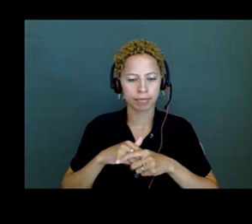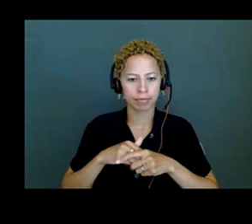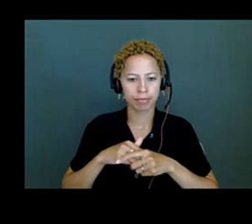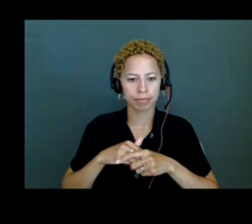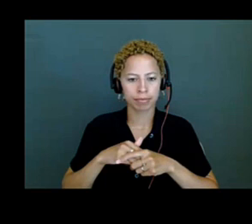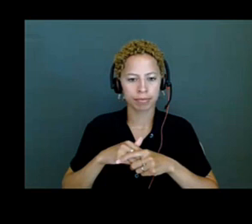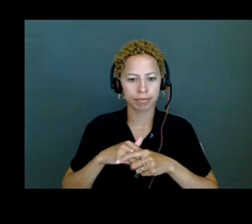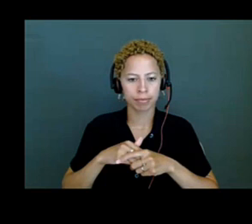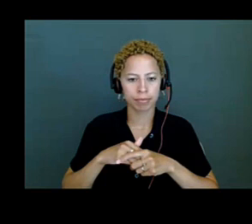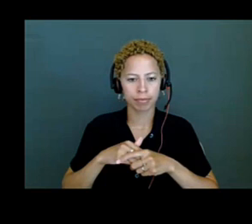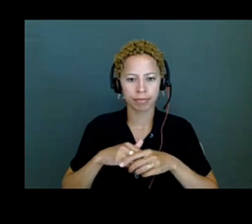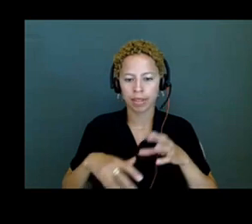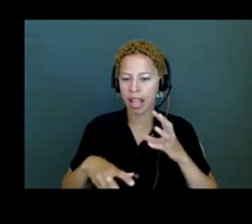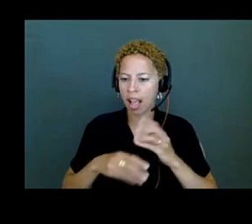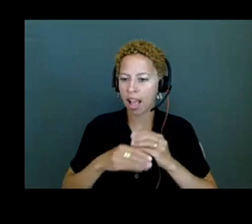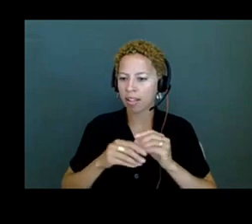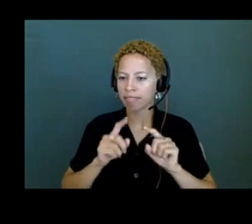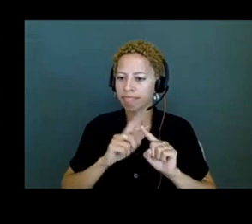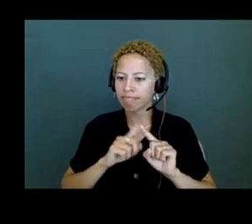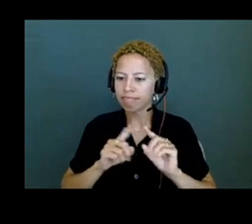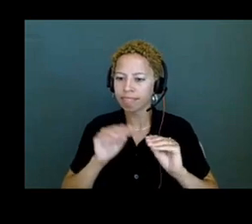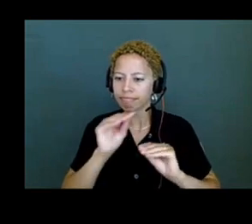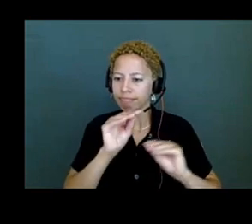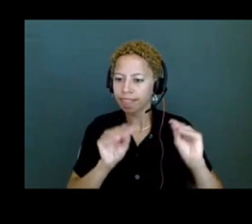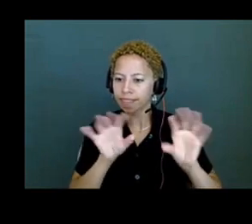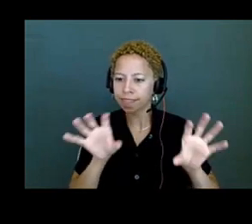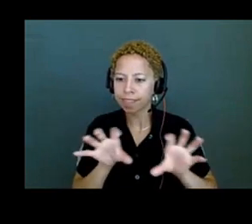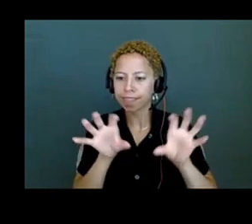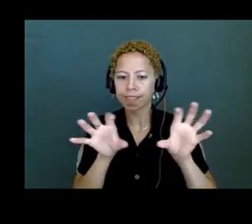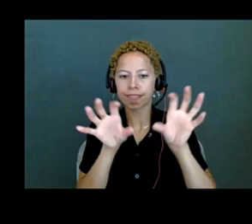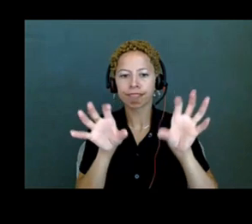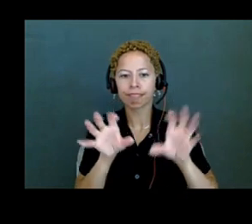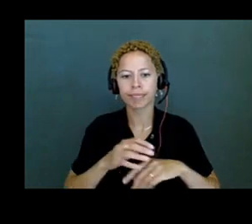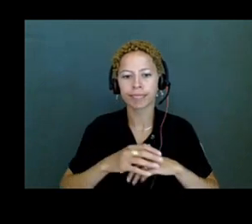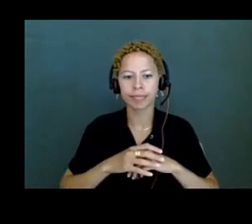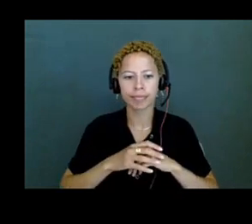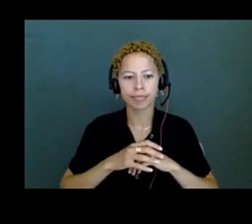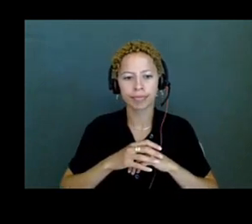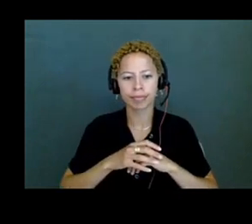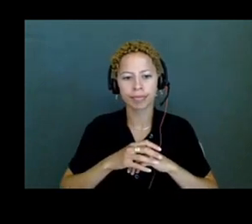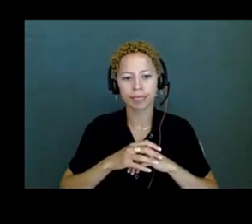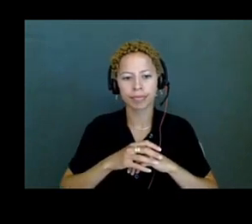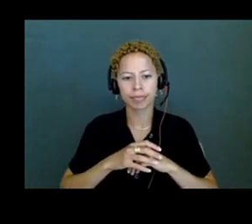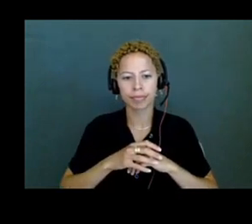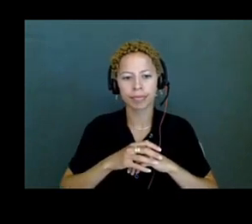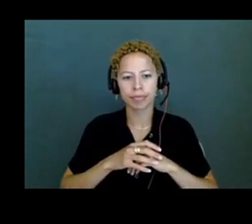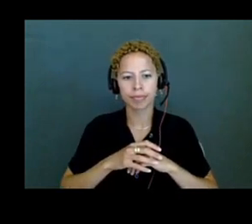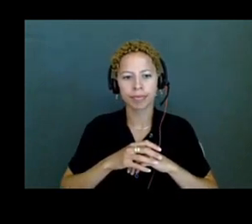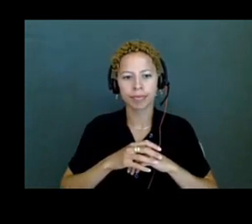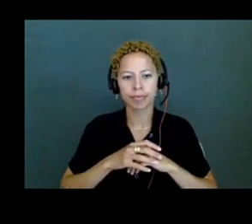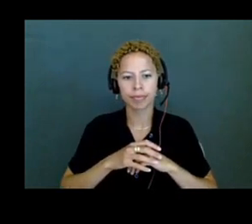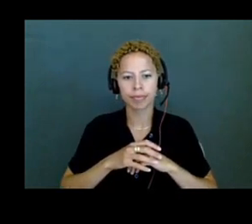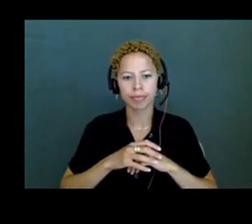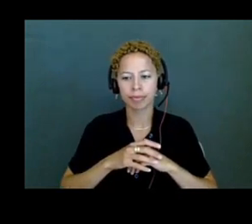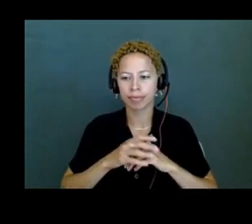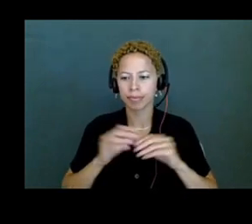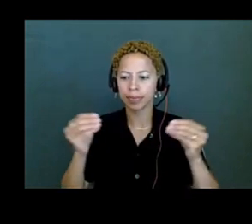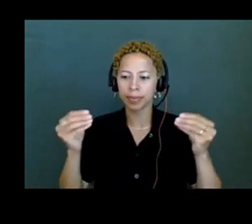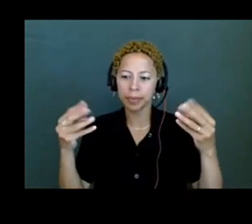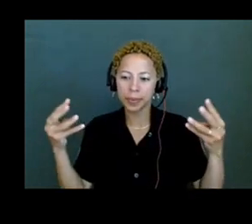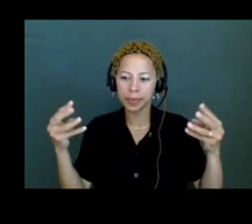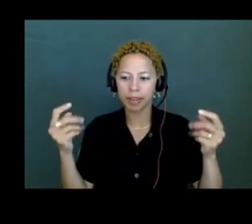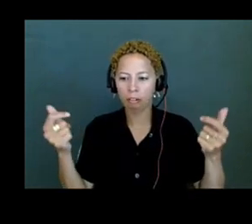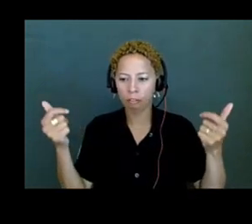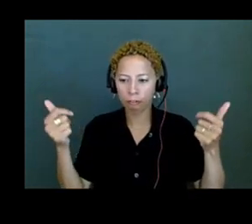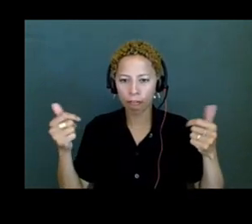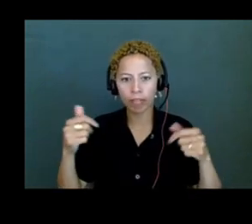I'd put some details in there. I can change where the picture is. I got to take my little effects out. But just